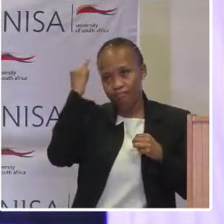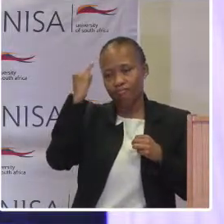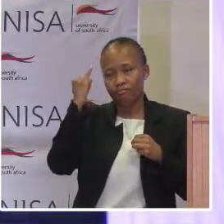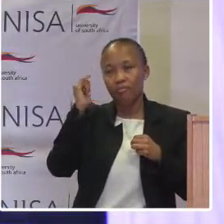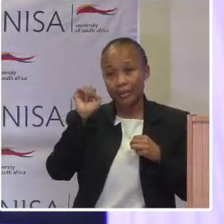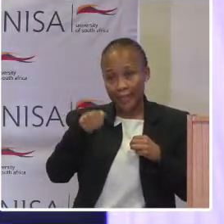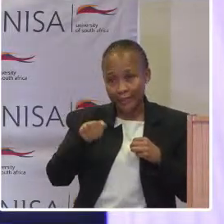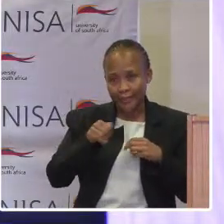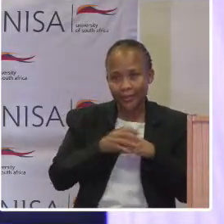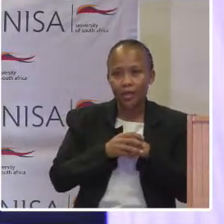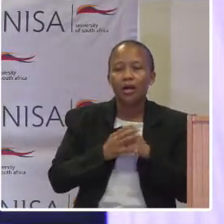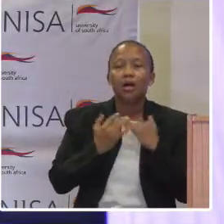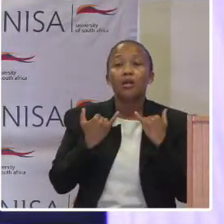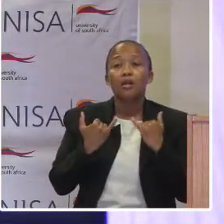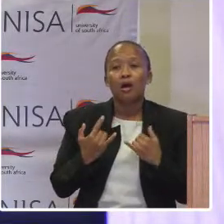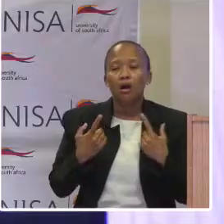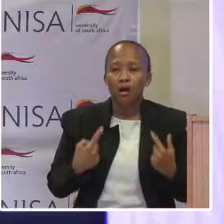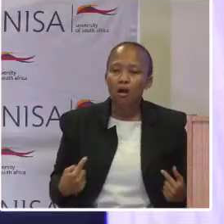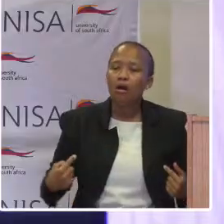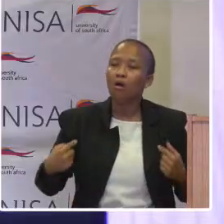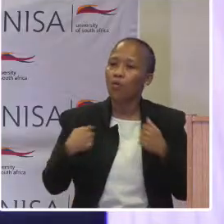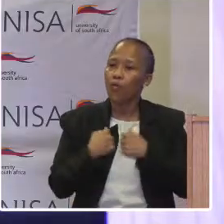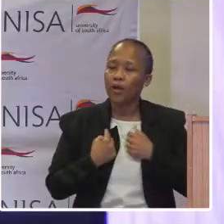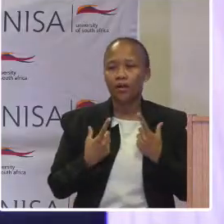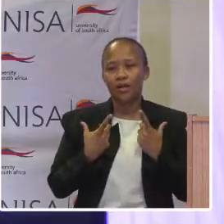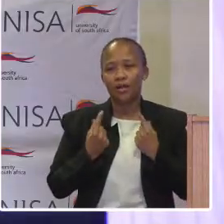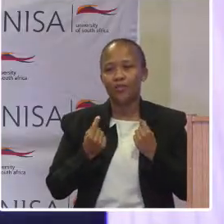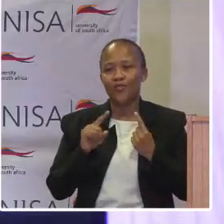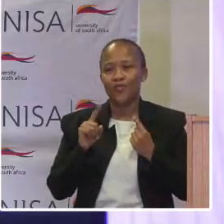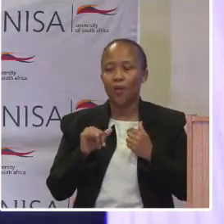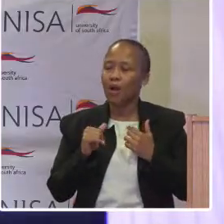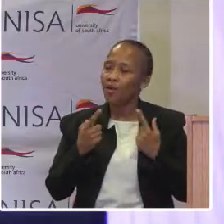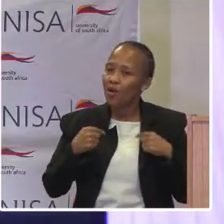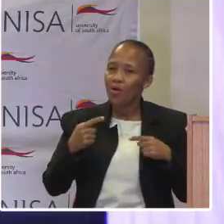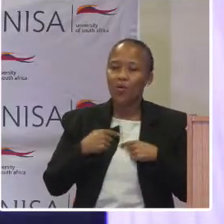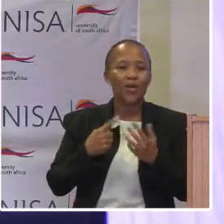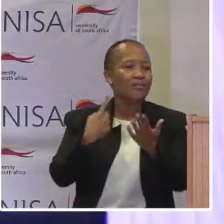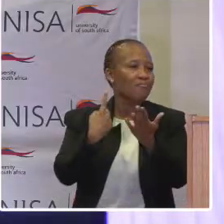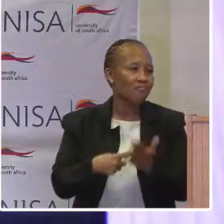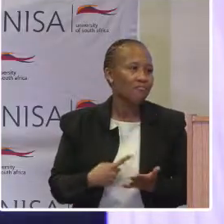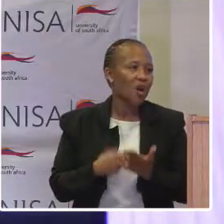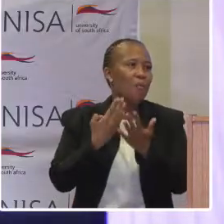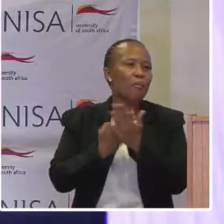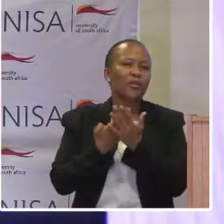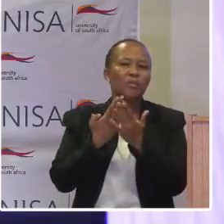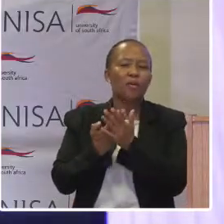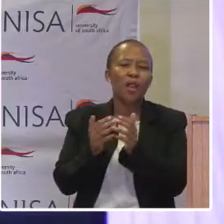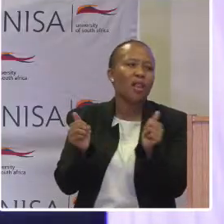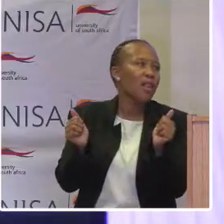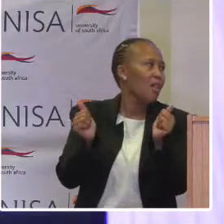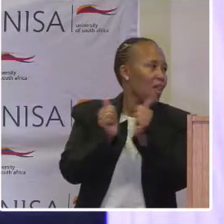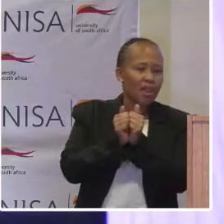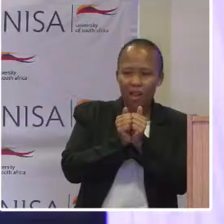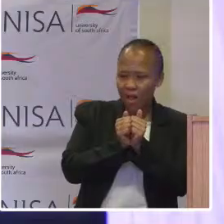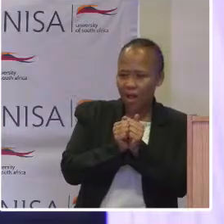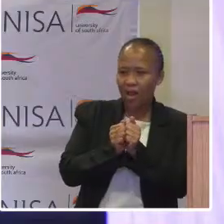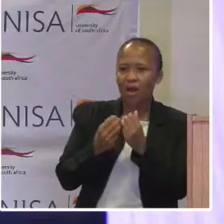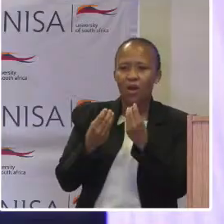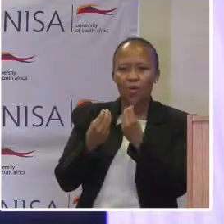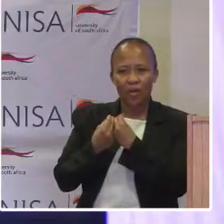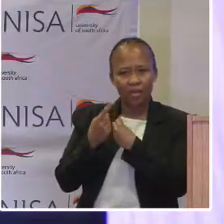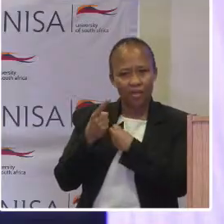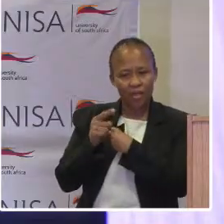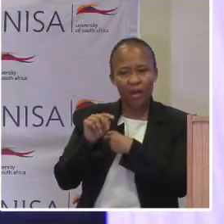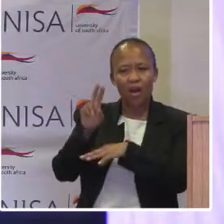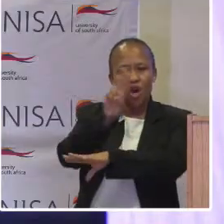are currently discussing a possible partnership with the Intlanyelo Hub,